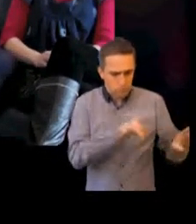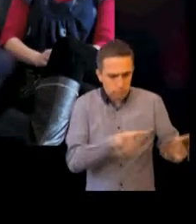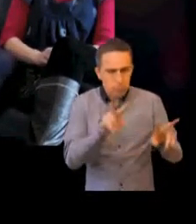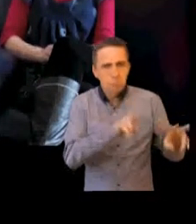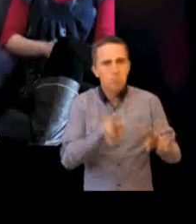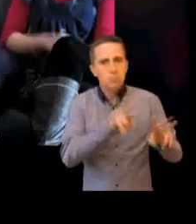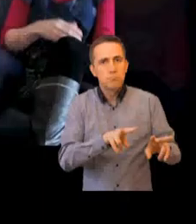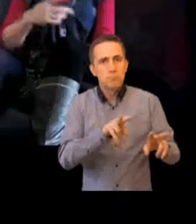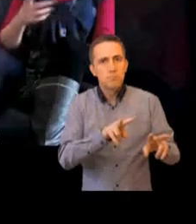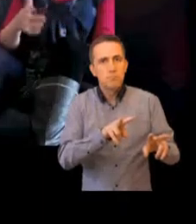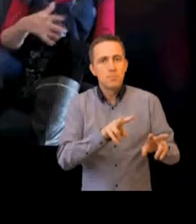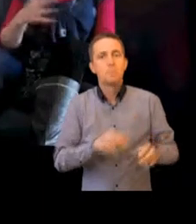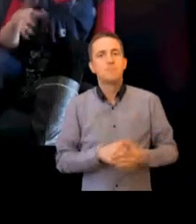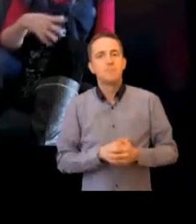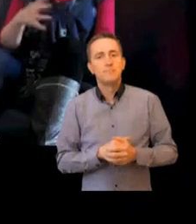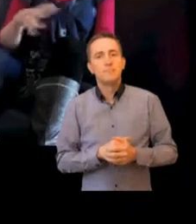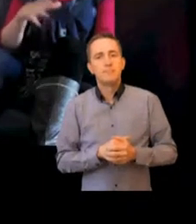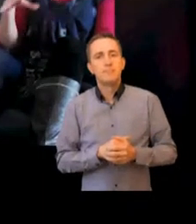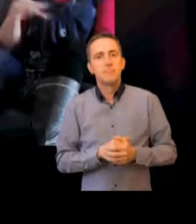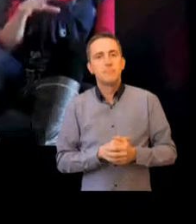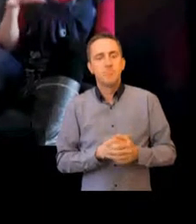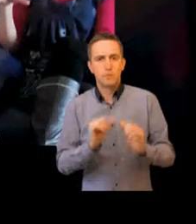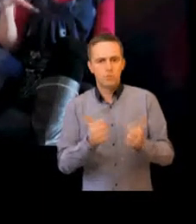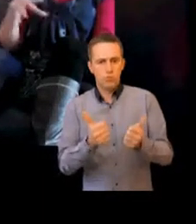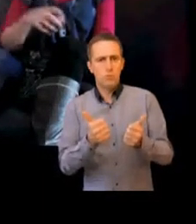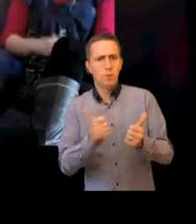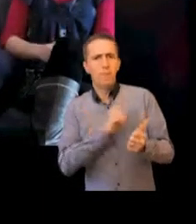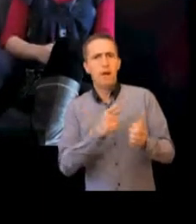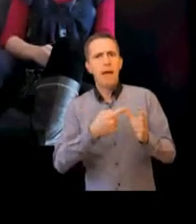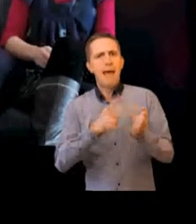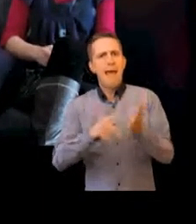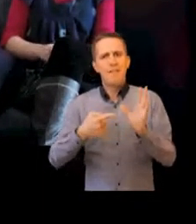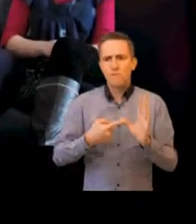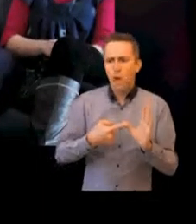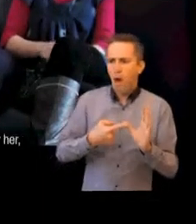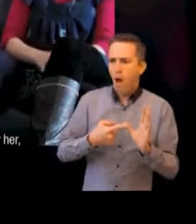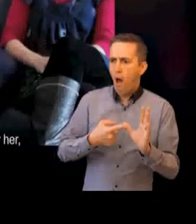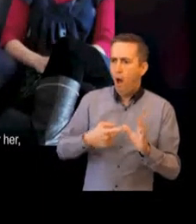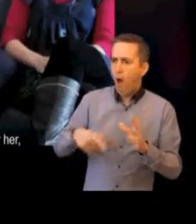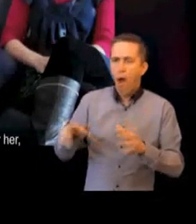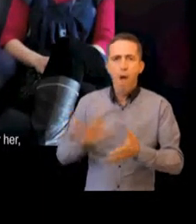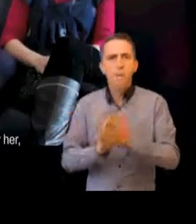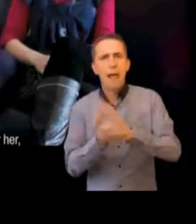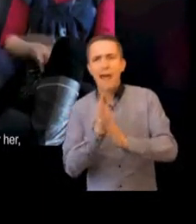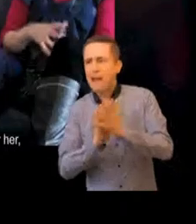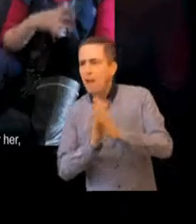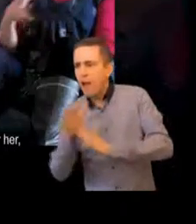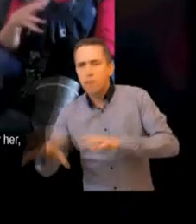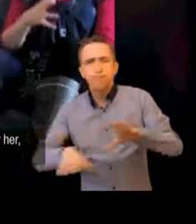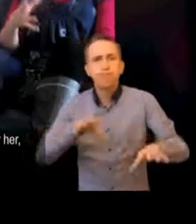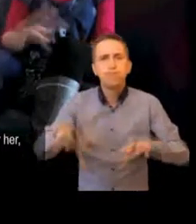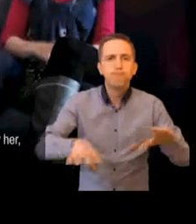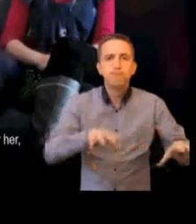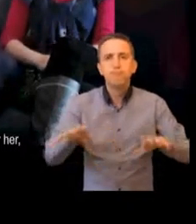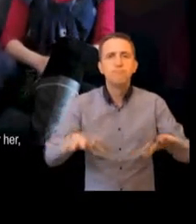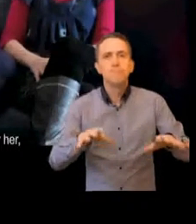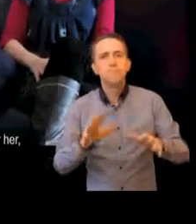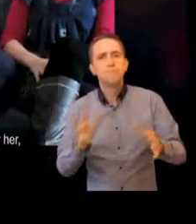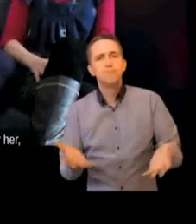through or are going through. I've got a lot of good ideas from what you have here, the little